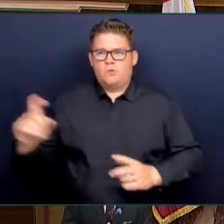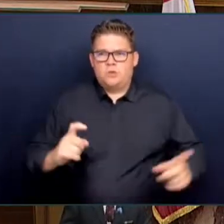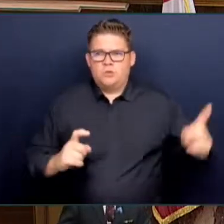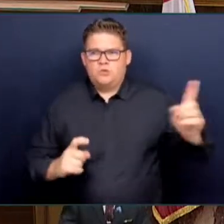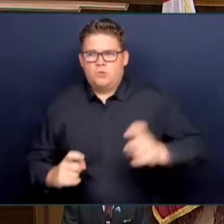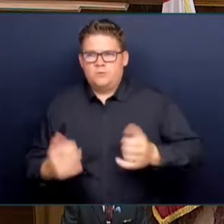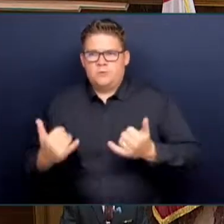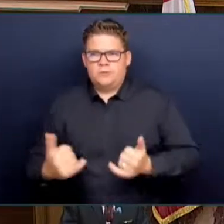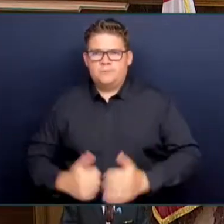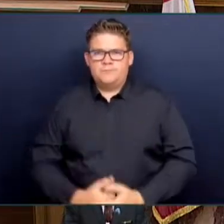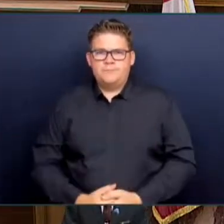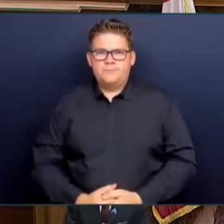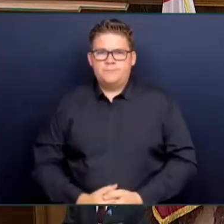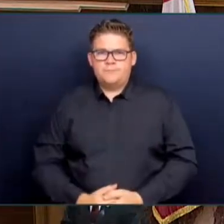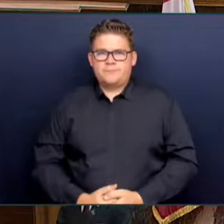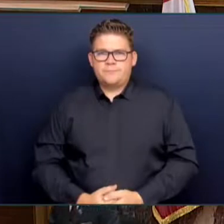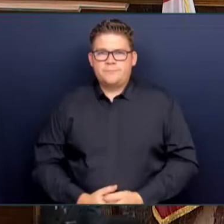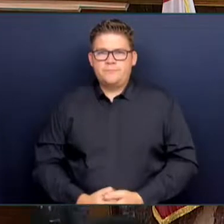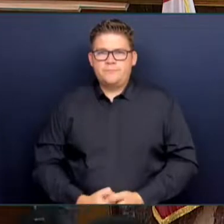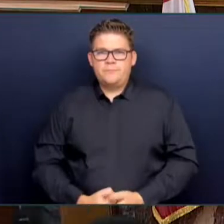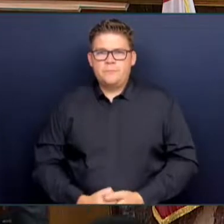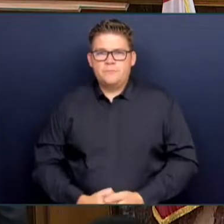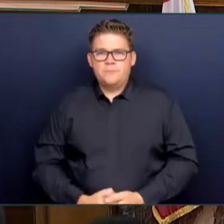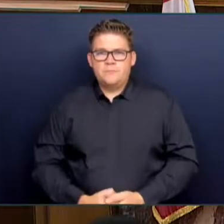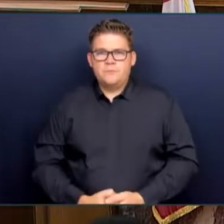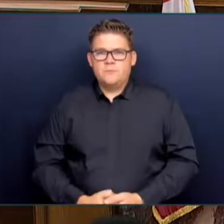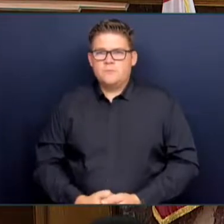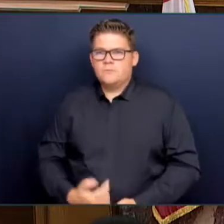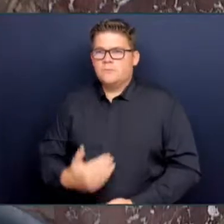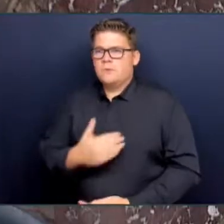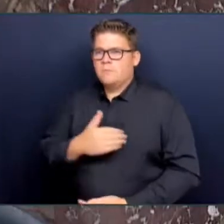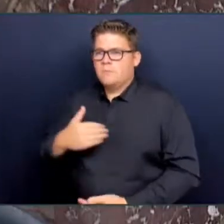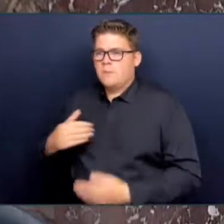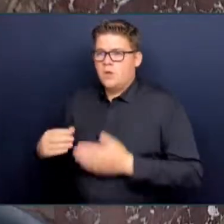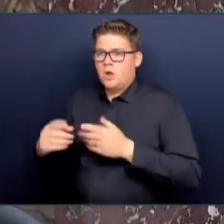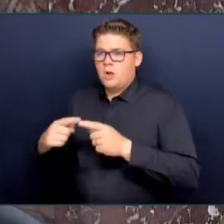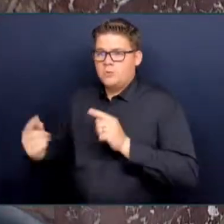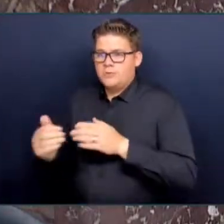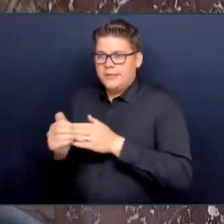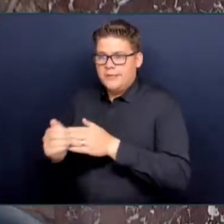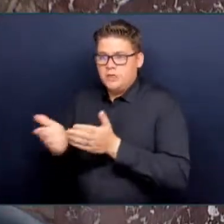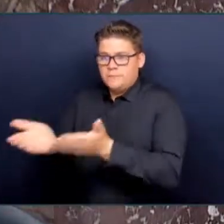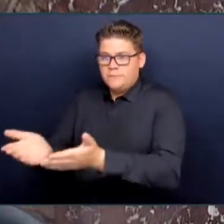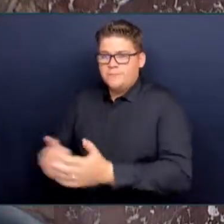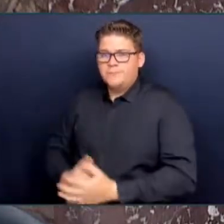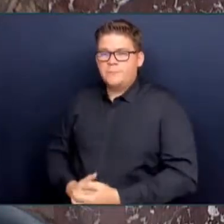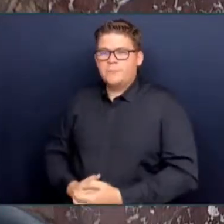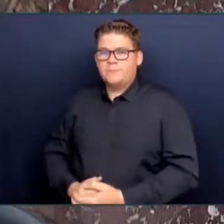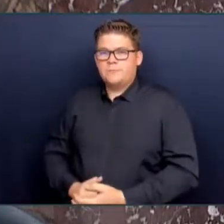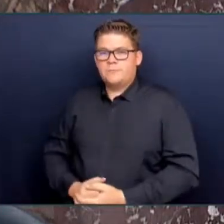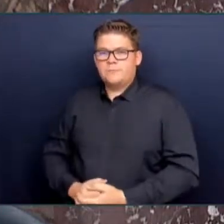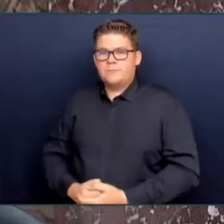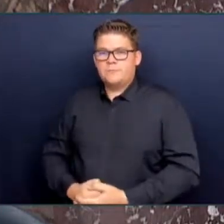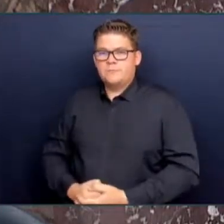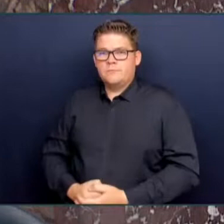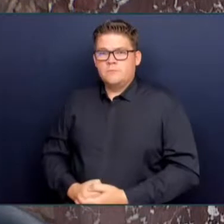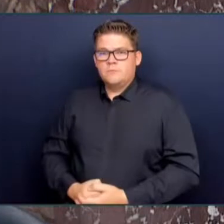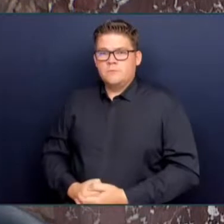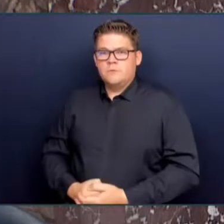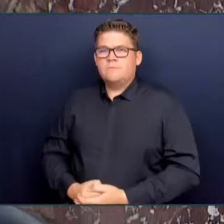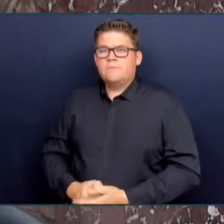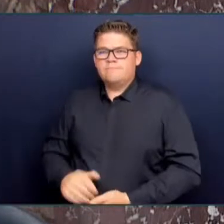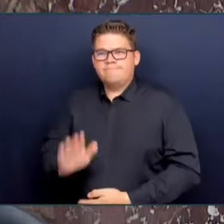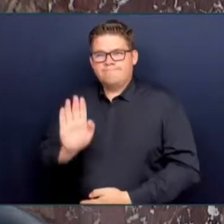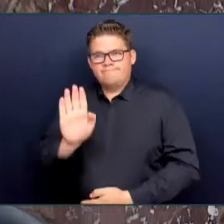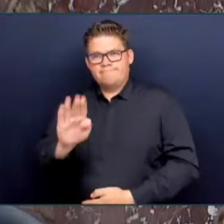Leader of the Official Opposition. Thank you, Mr. Speaker. Mr. Speaker, of all the failed NDP promises that